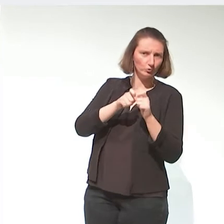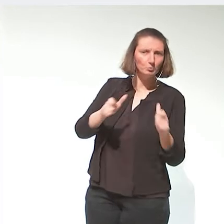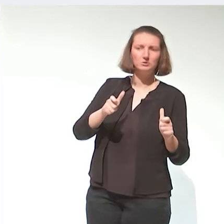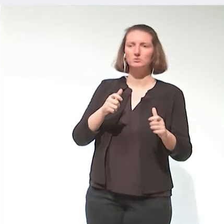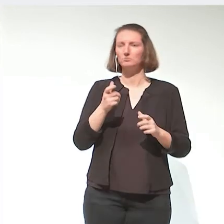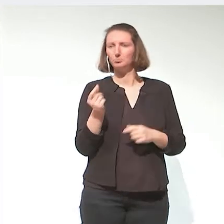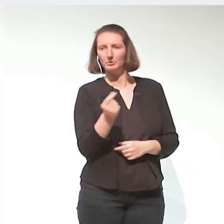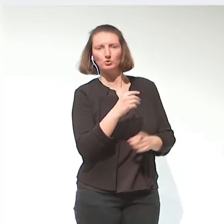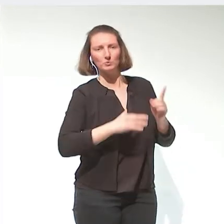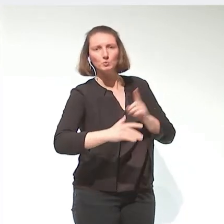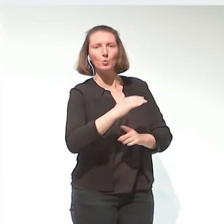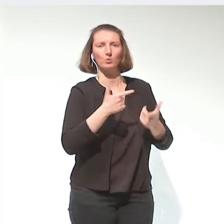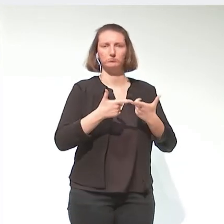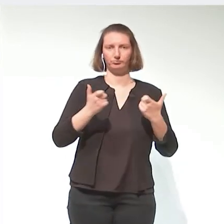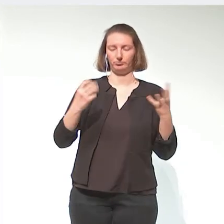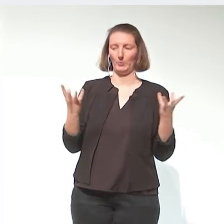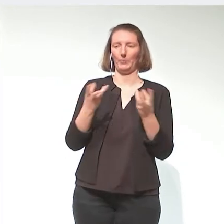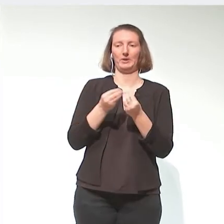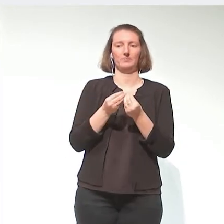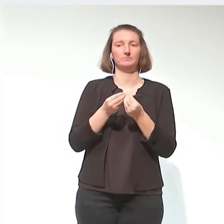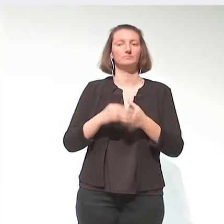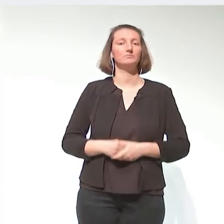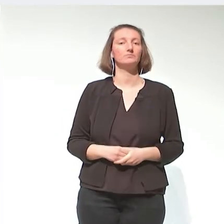I've already mentioned the governance perspective a